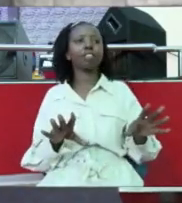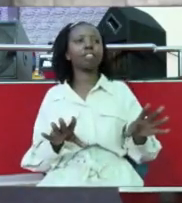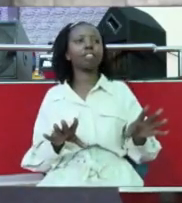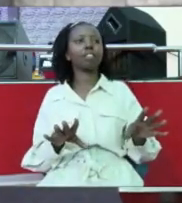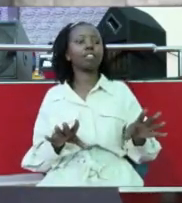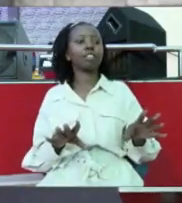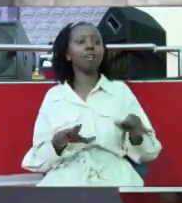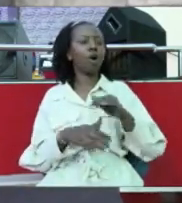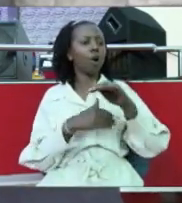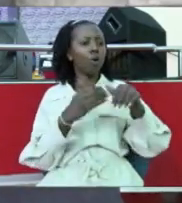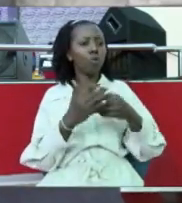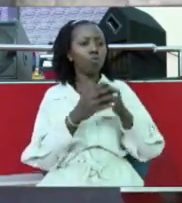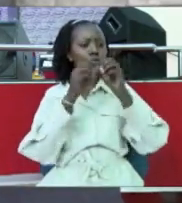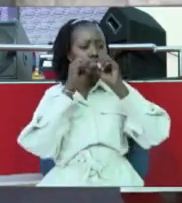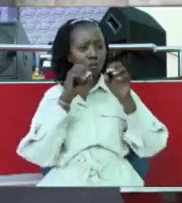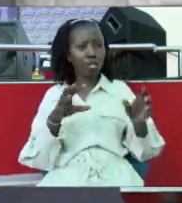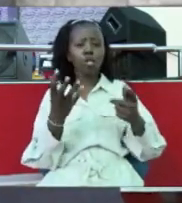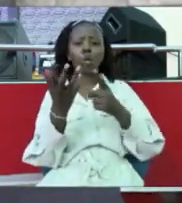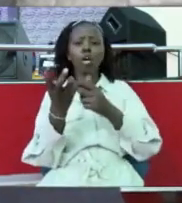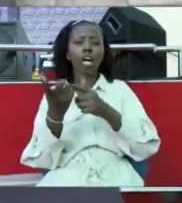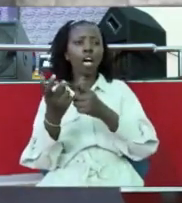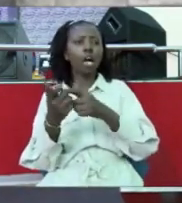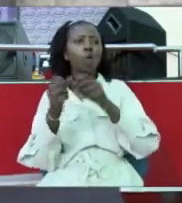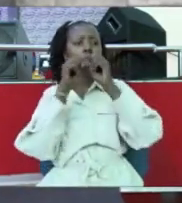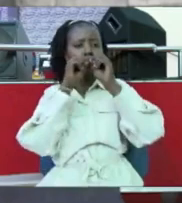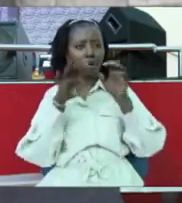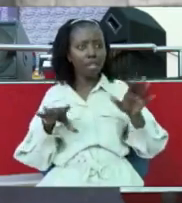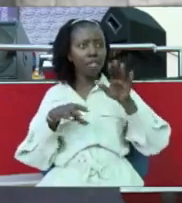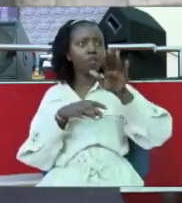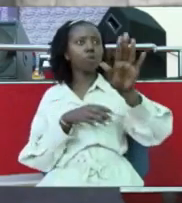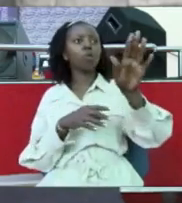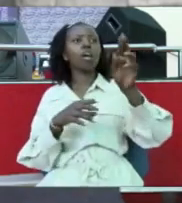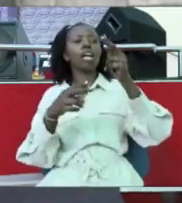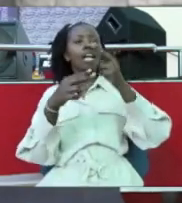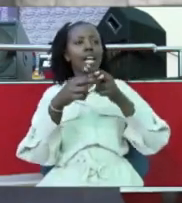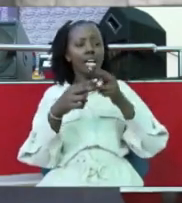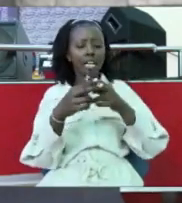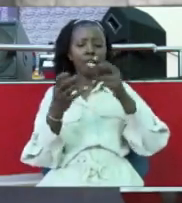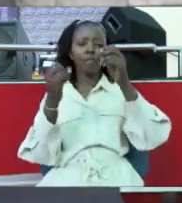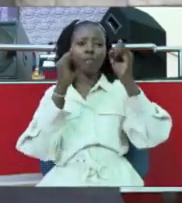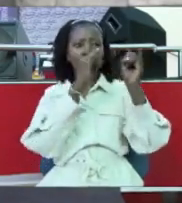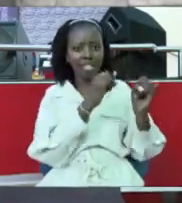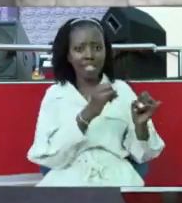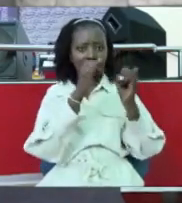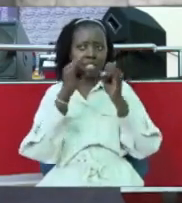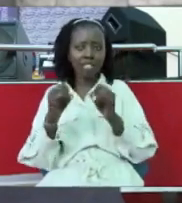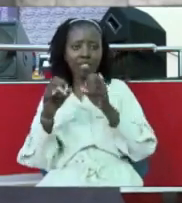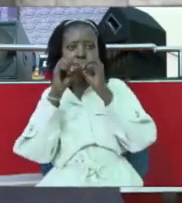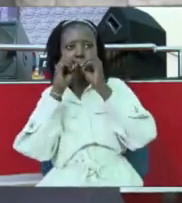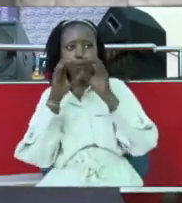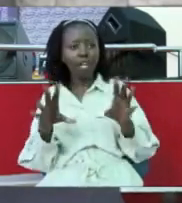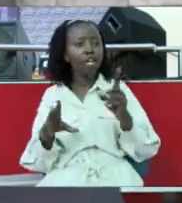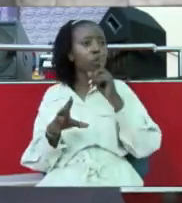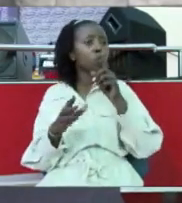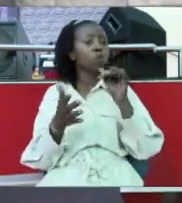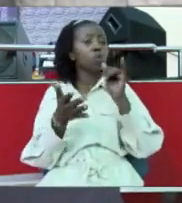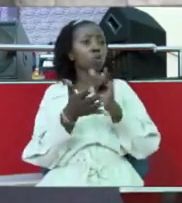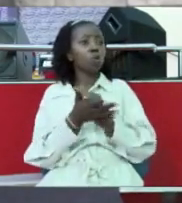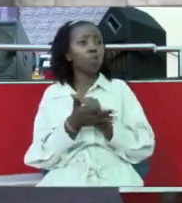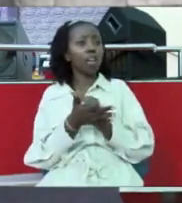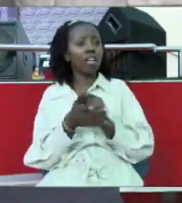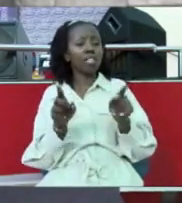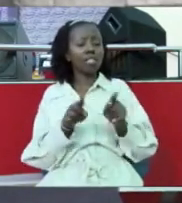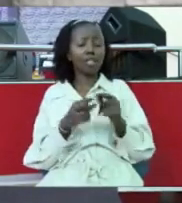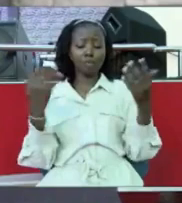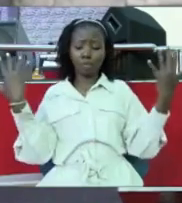blessings. Count your blessing. Name them one by one. Itaje so moja that kwa moja. It will surprise